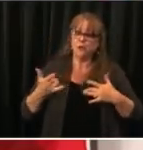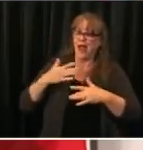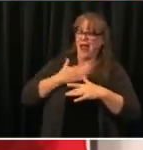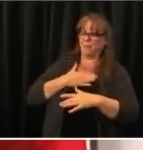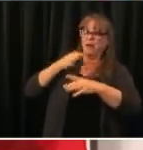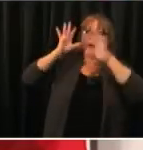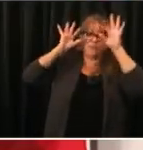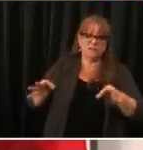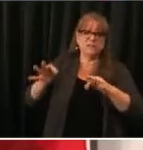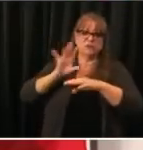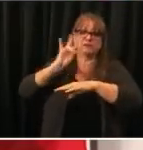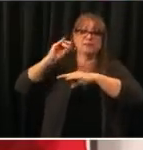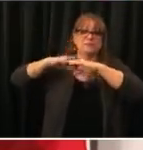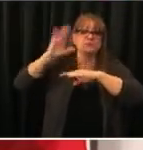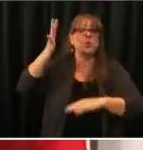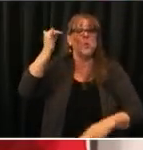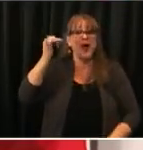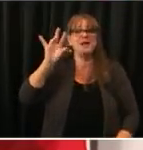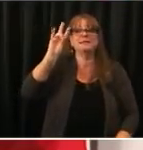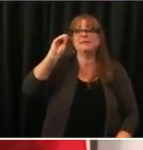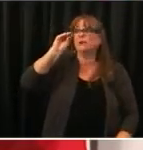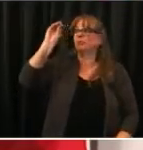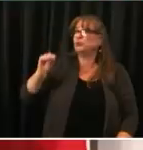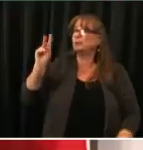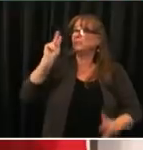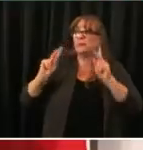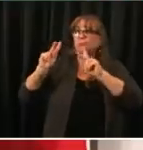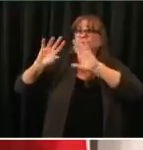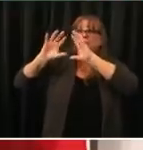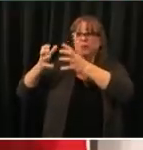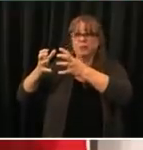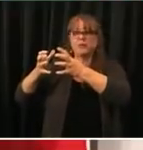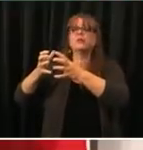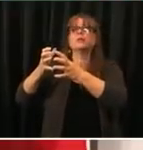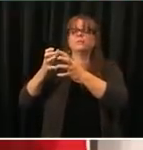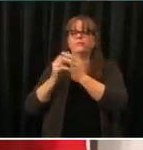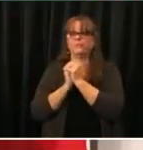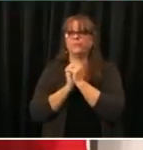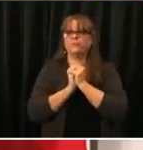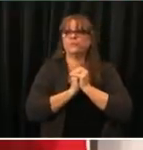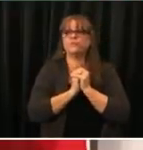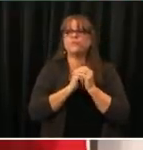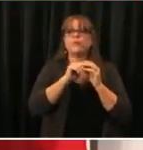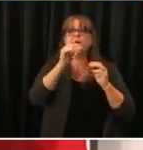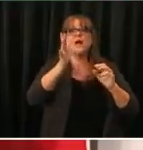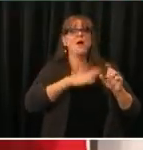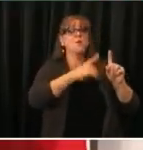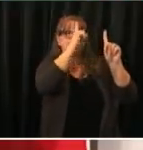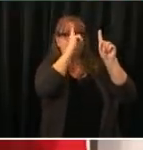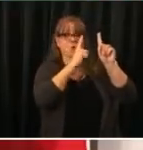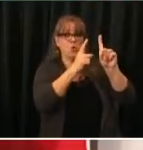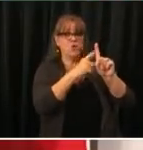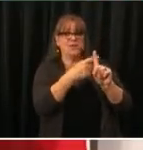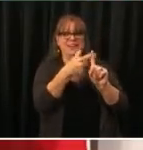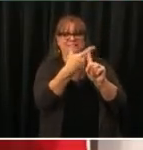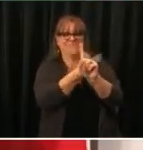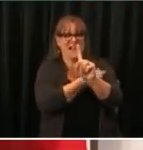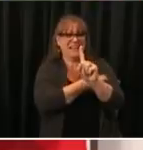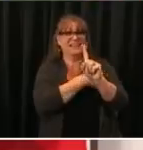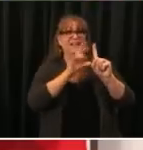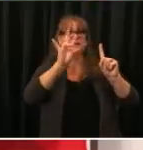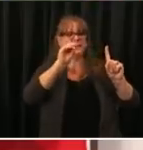there's a lot more to go, and we'll go into those numbers, and we want our goal is 70% of 70 and up by the end of February. But frankly, we hope that even more than 70%